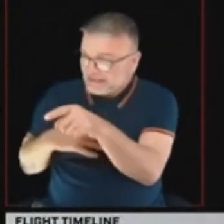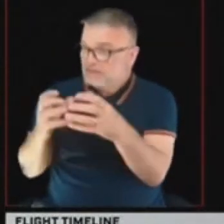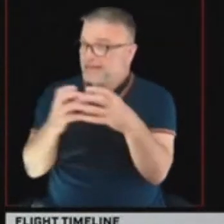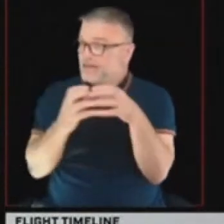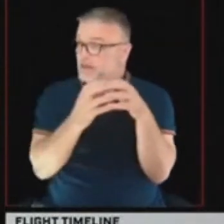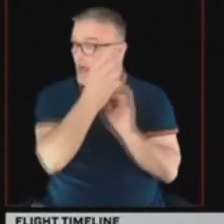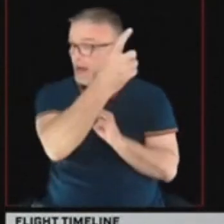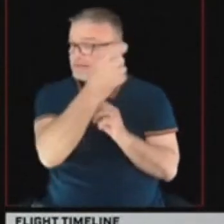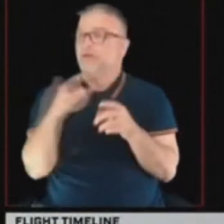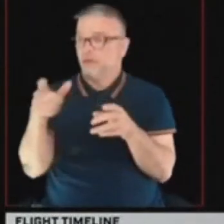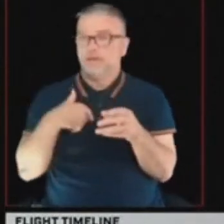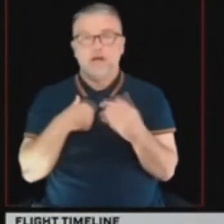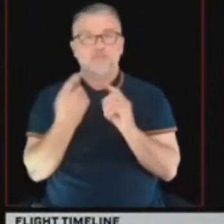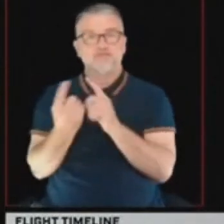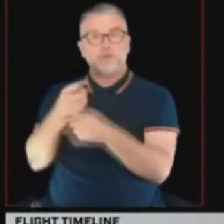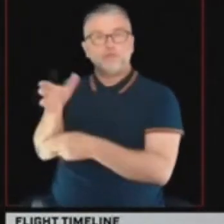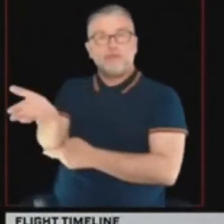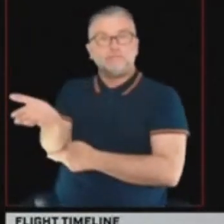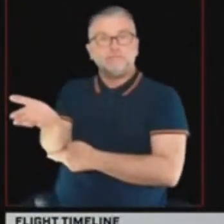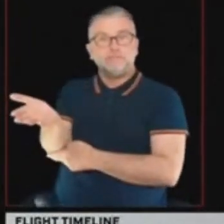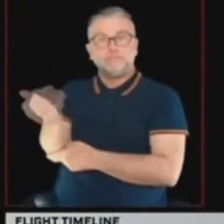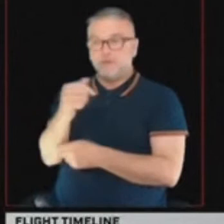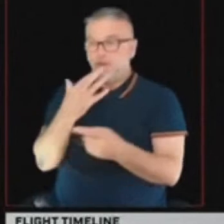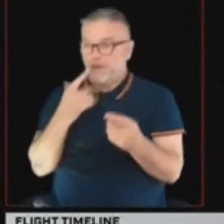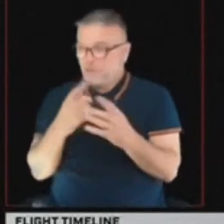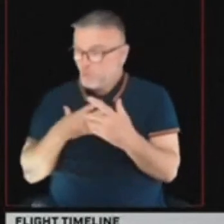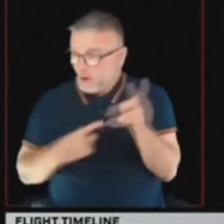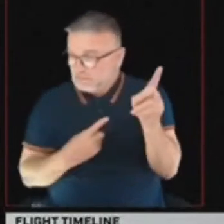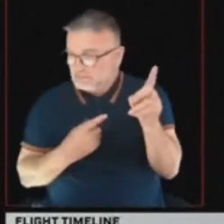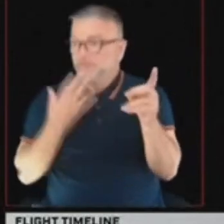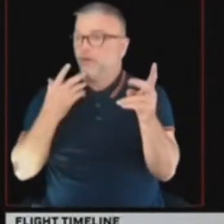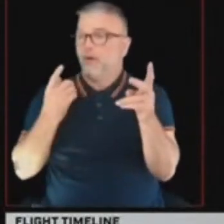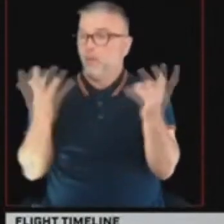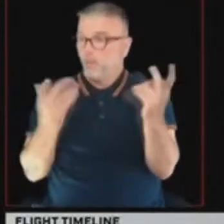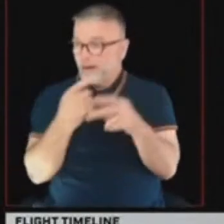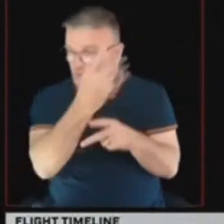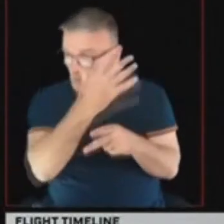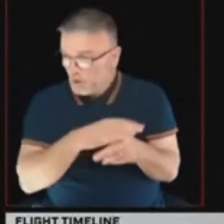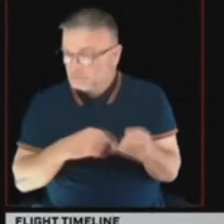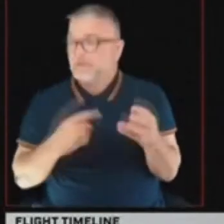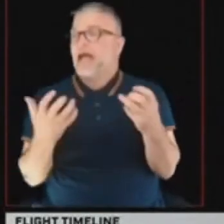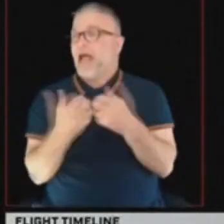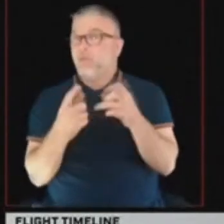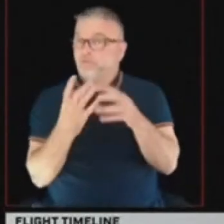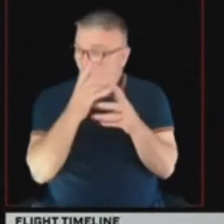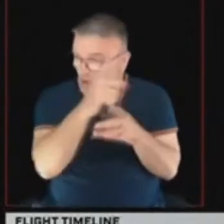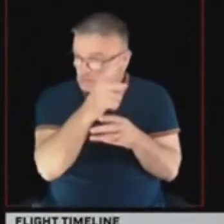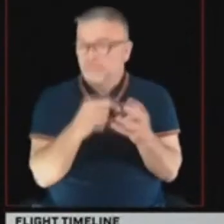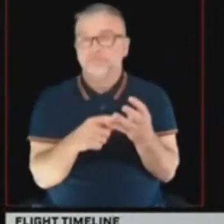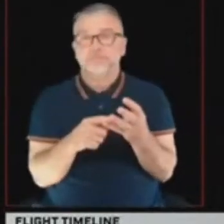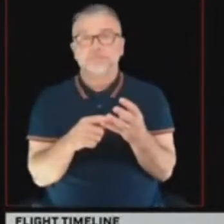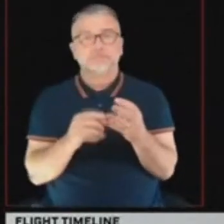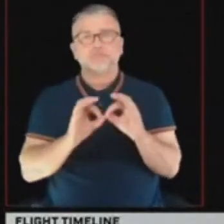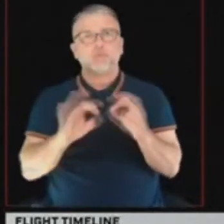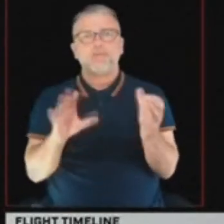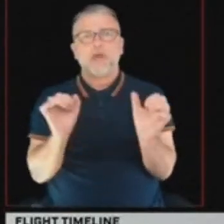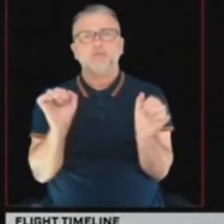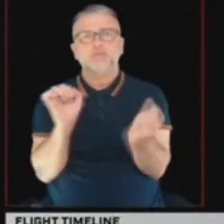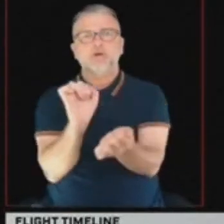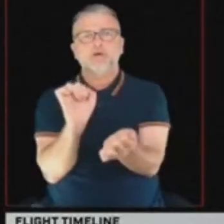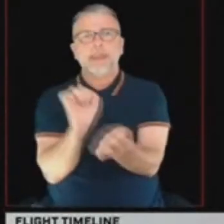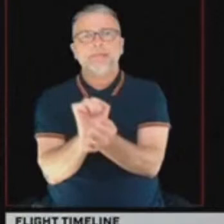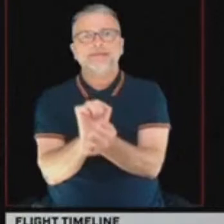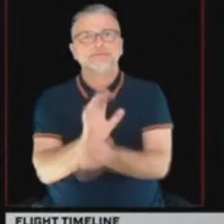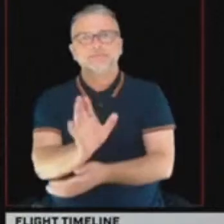deliver a launch solution when they need it, where they need it, how they need it, unconstrained. So